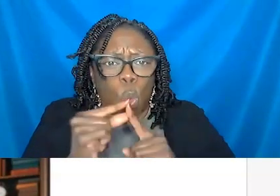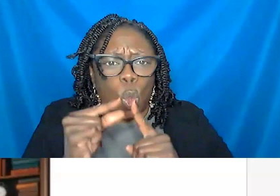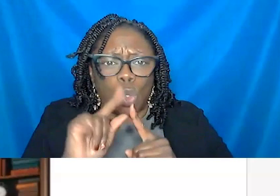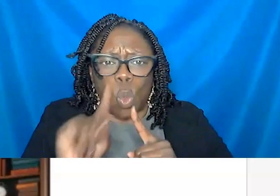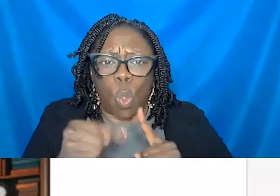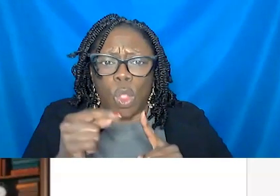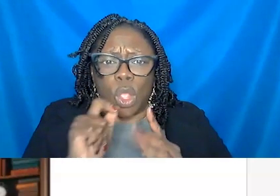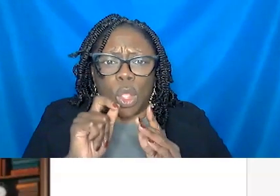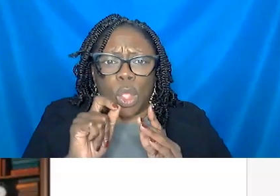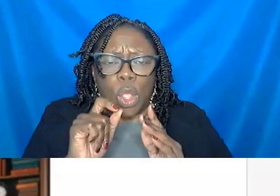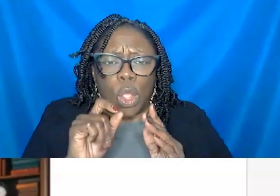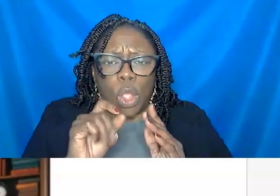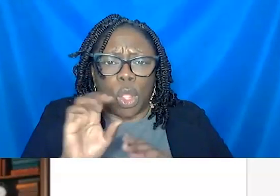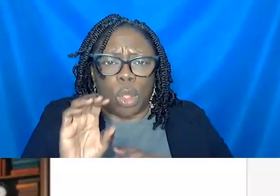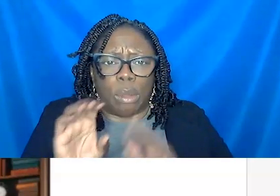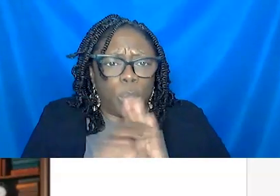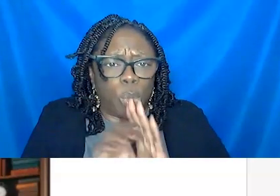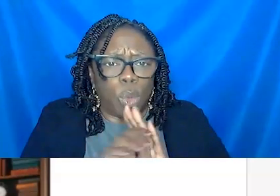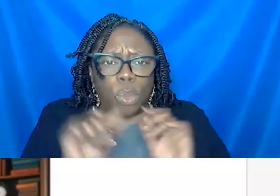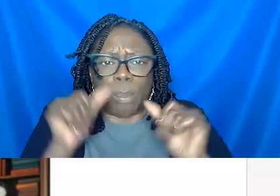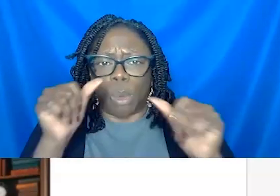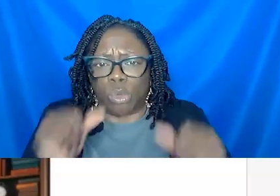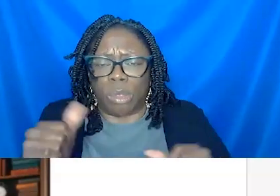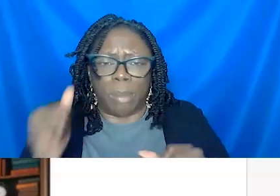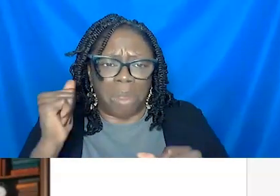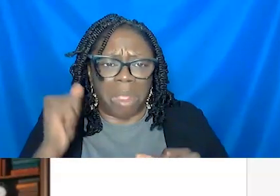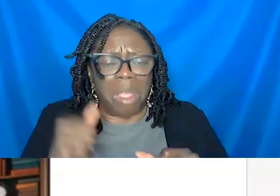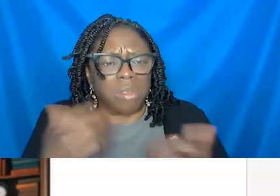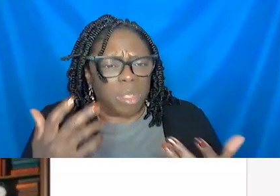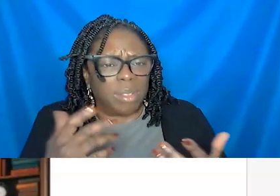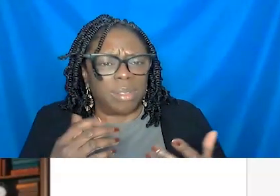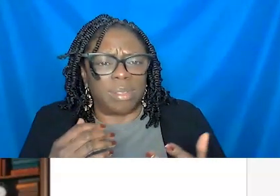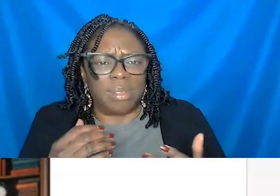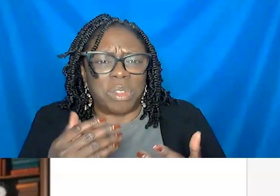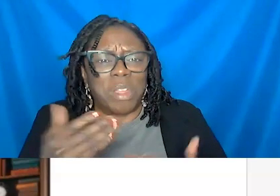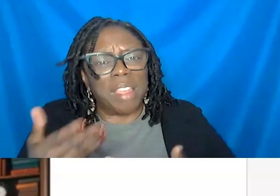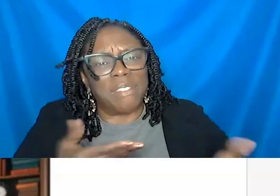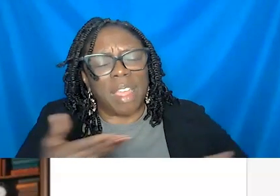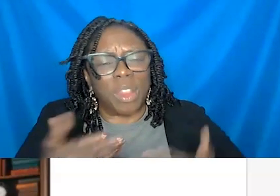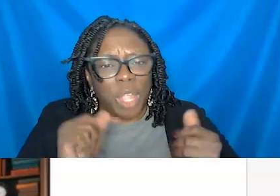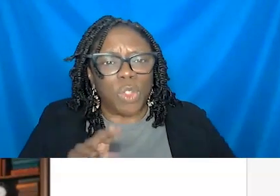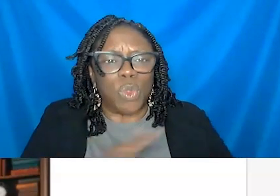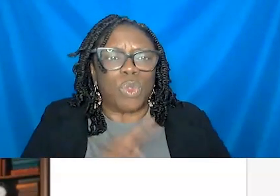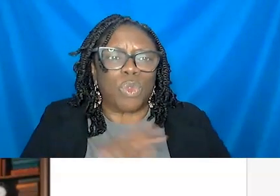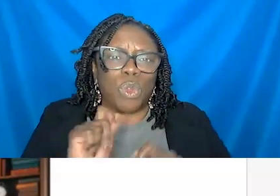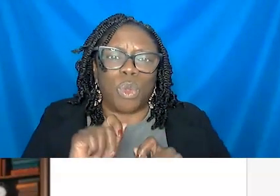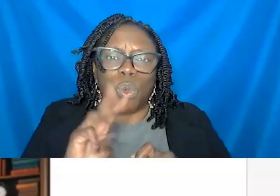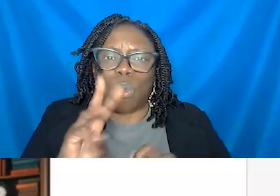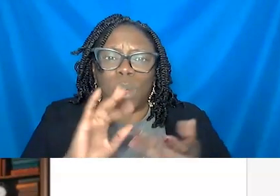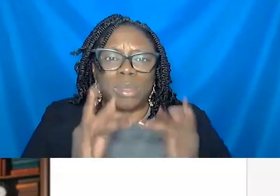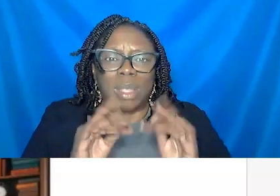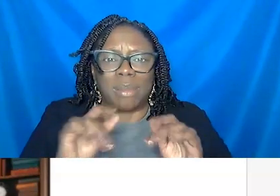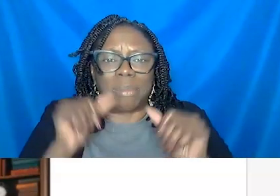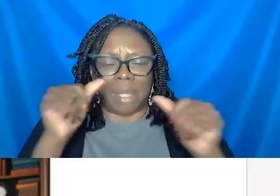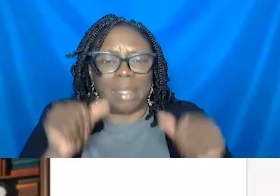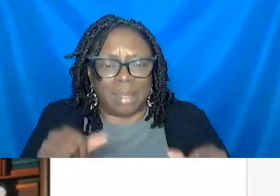computer there and the poster in the background. It's kind of a, I don't know, inviting image. You can use that for your Canvas page or whatever you might want to